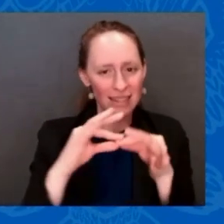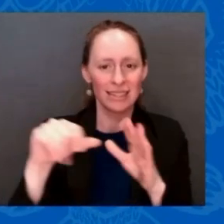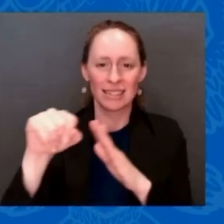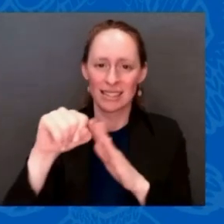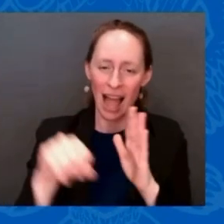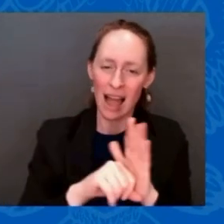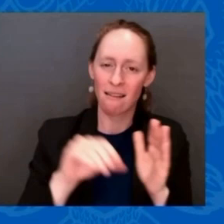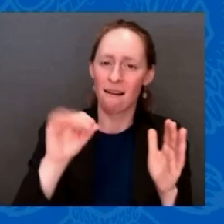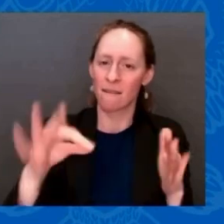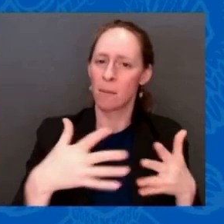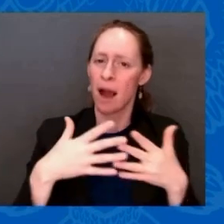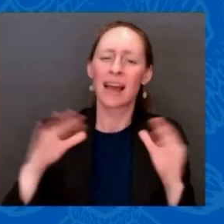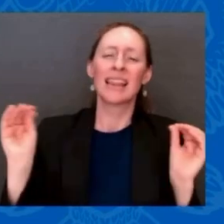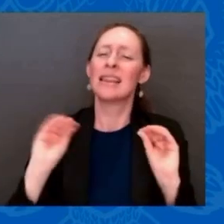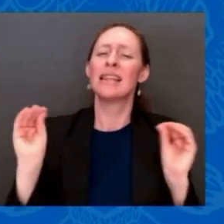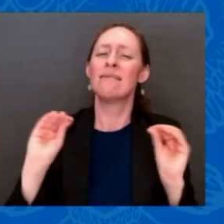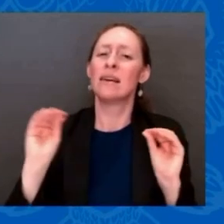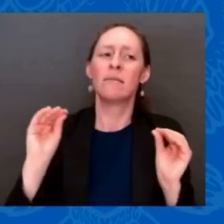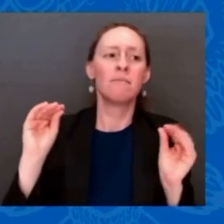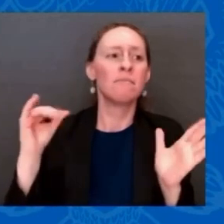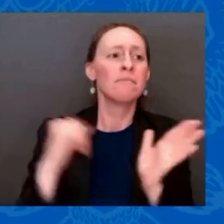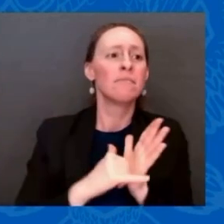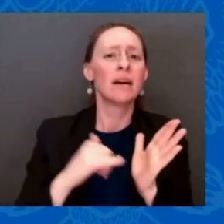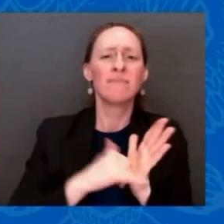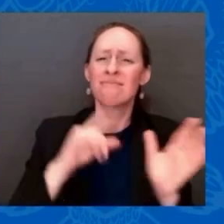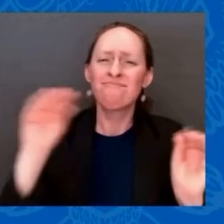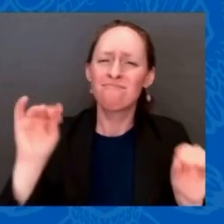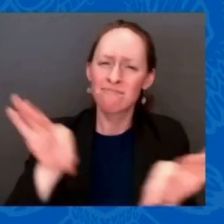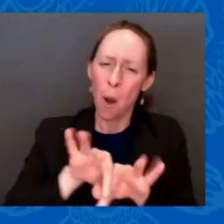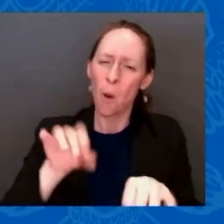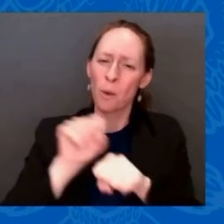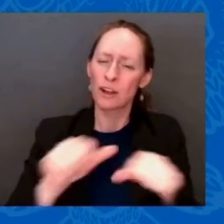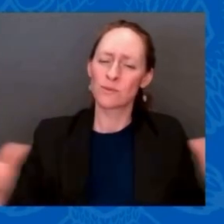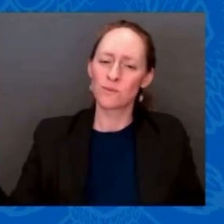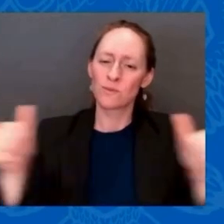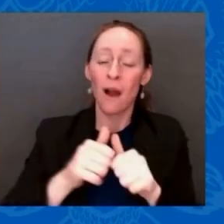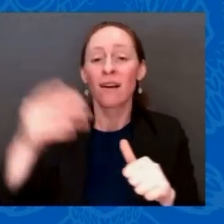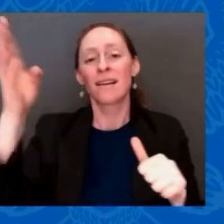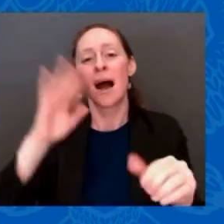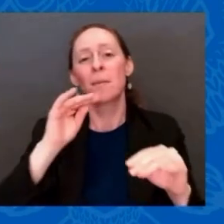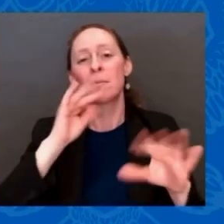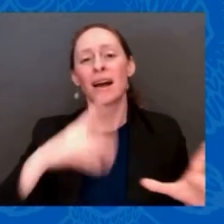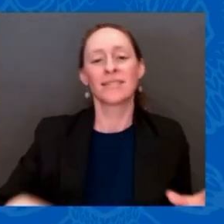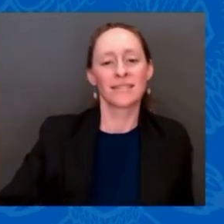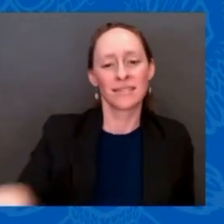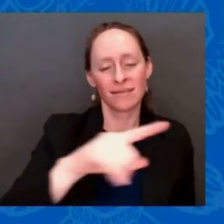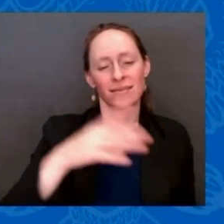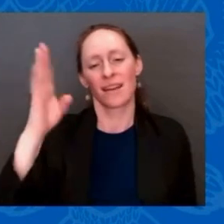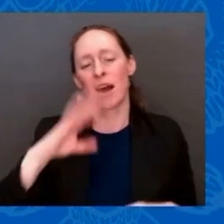together. So God bless you all, and may God protect our troops. Thank you, thank you, thank you.